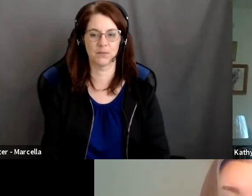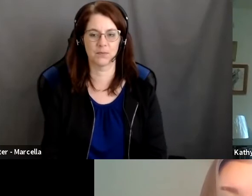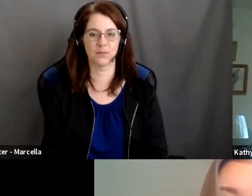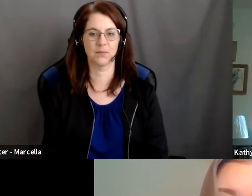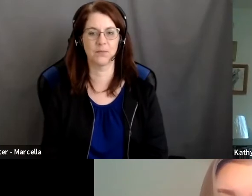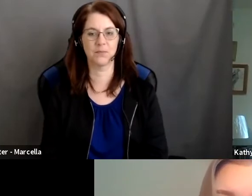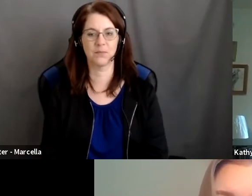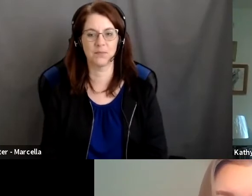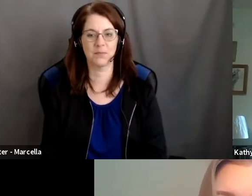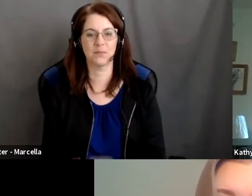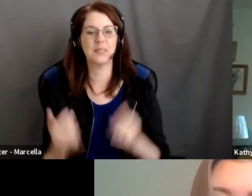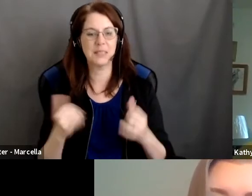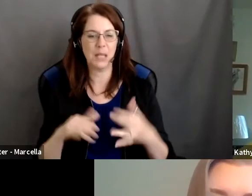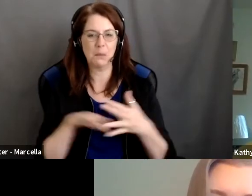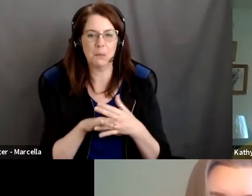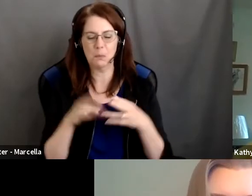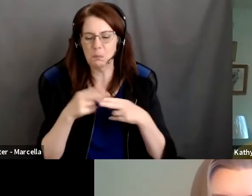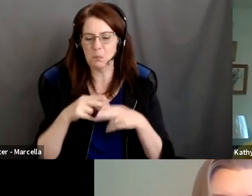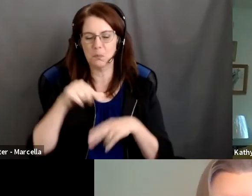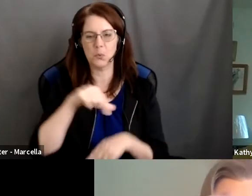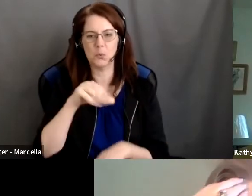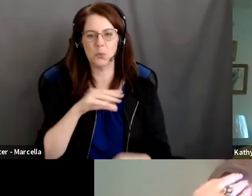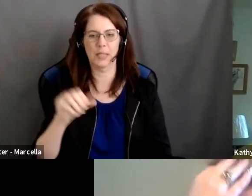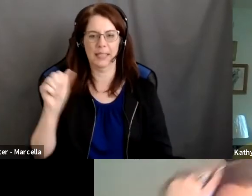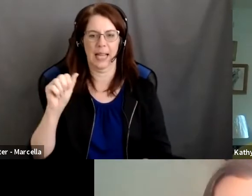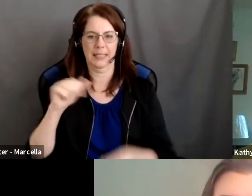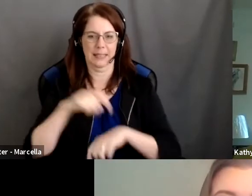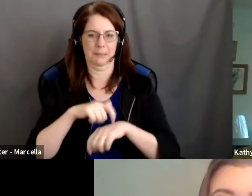now we come to a little, question and answer time. Yep, yes. A little rest stop here.